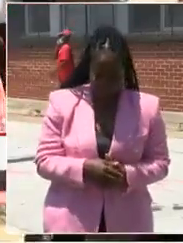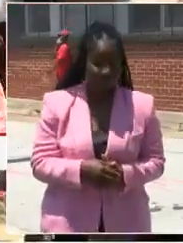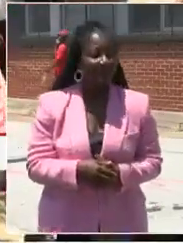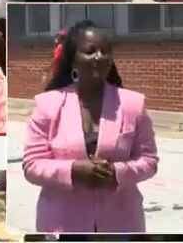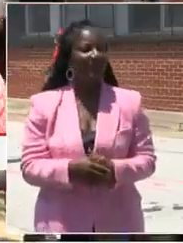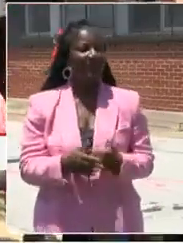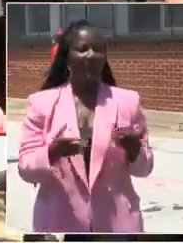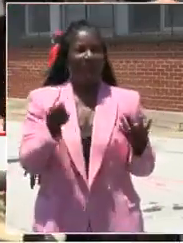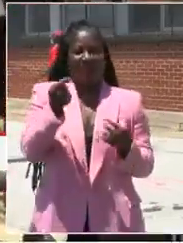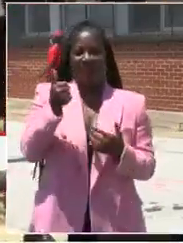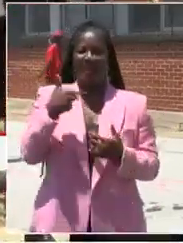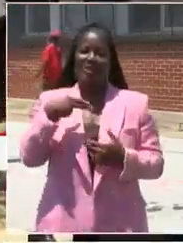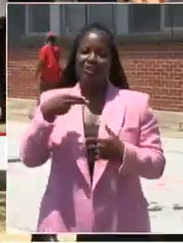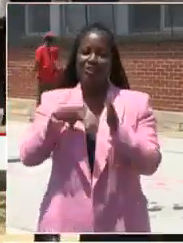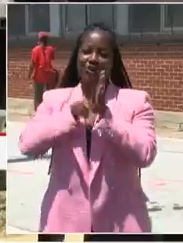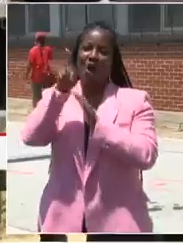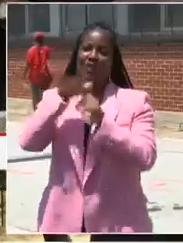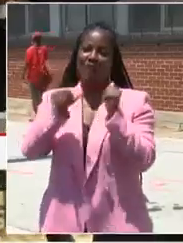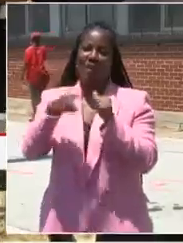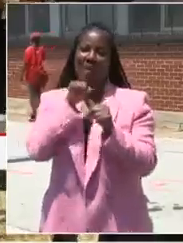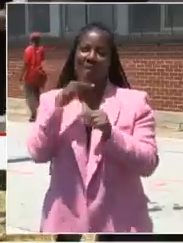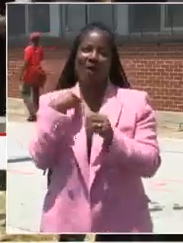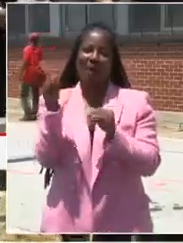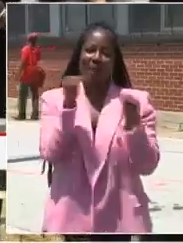I'm a little taller than her, but I'm not going to move this.